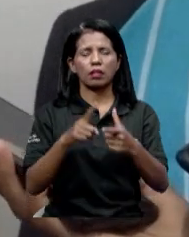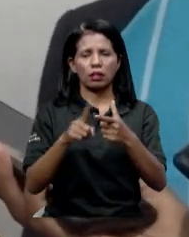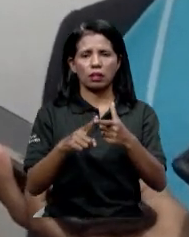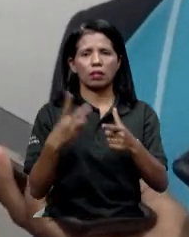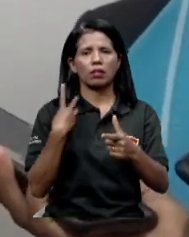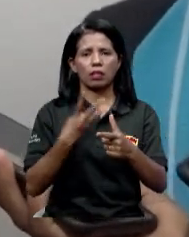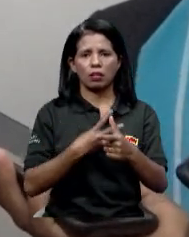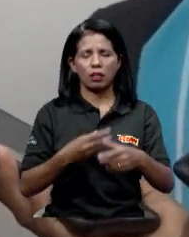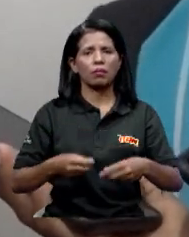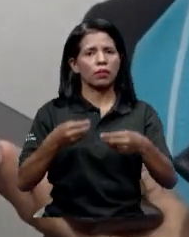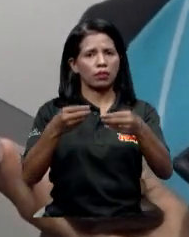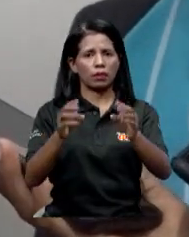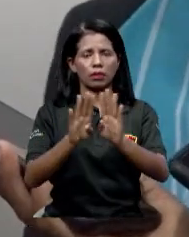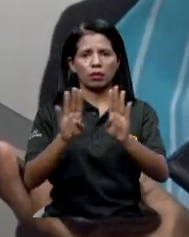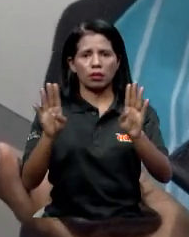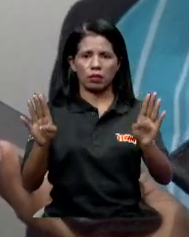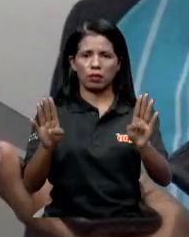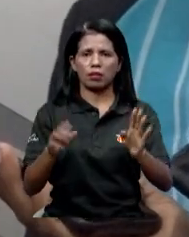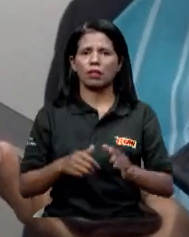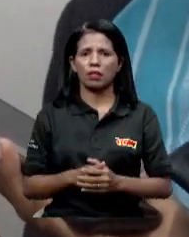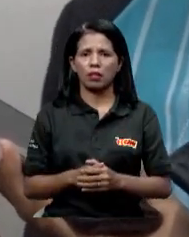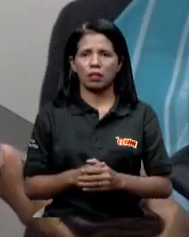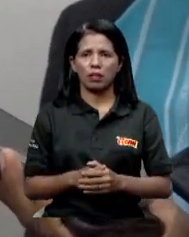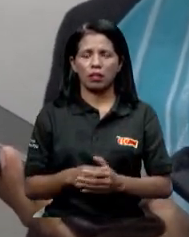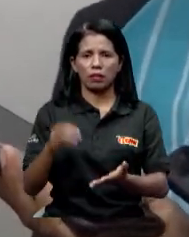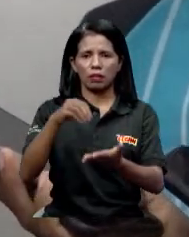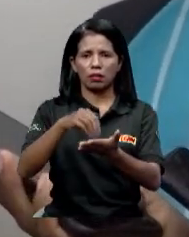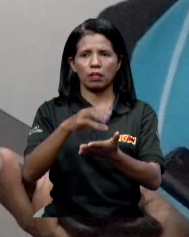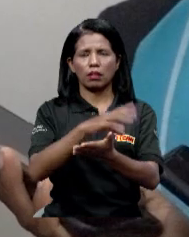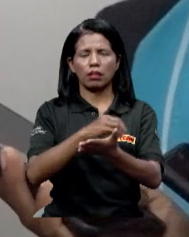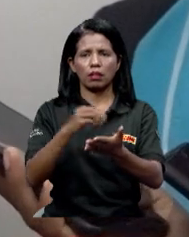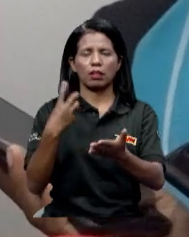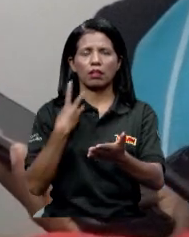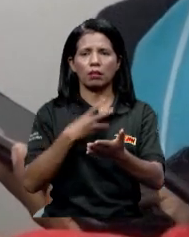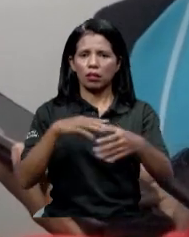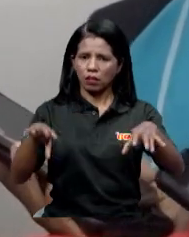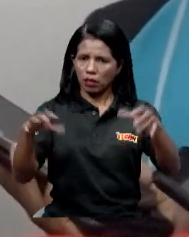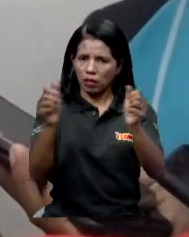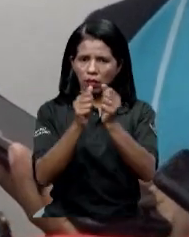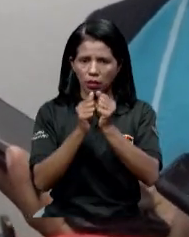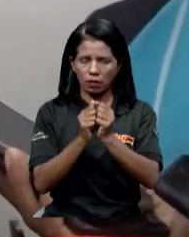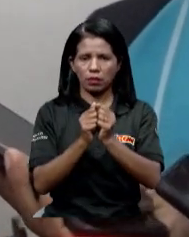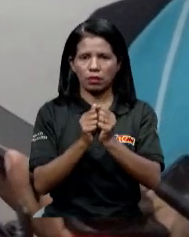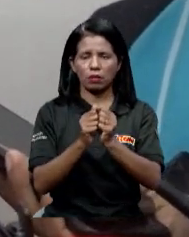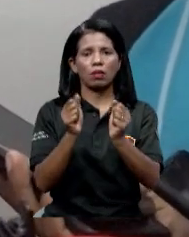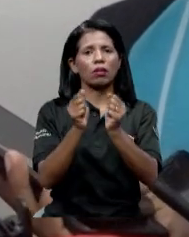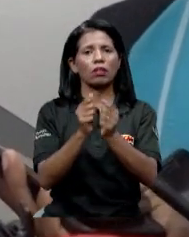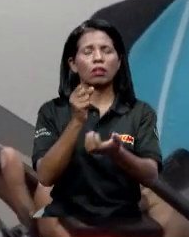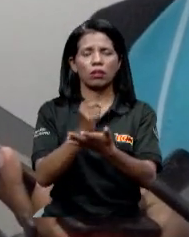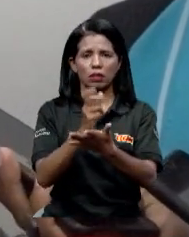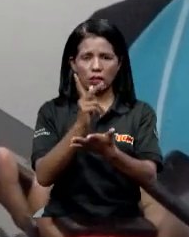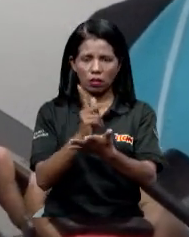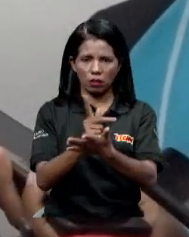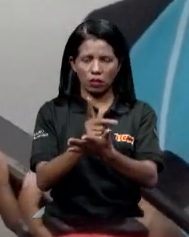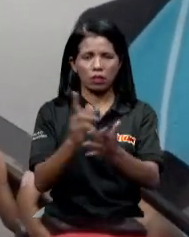area of interest that His Excellency mentioned where we should work together is internet